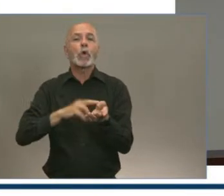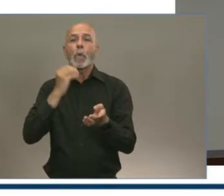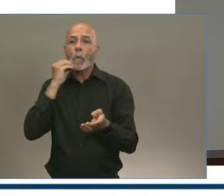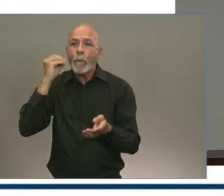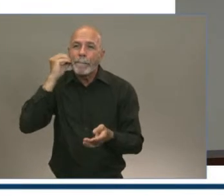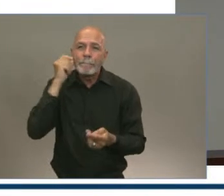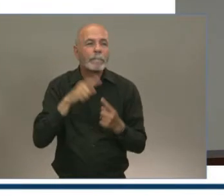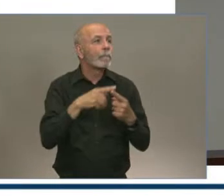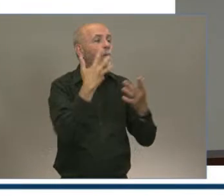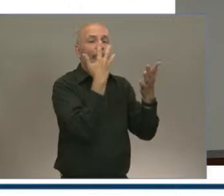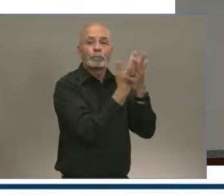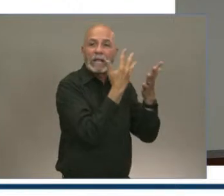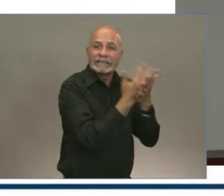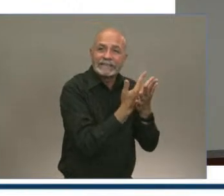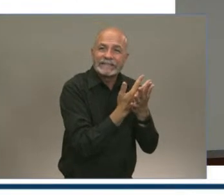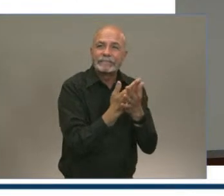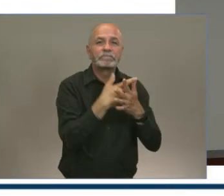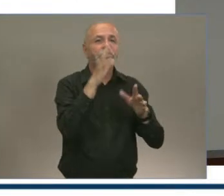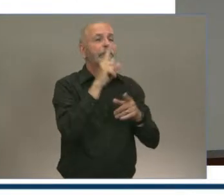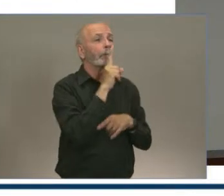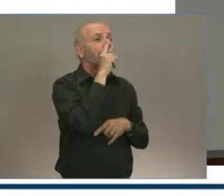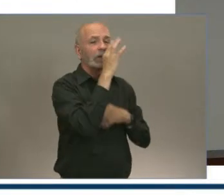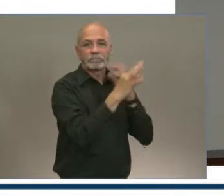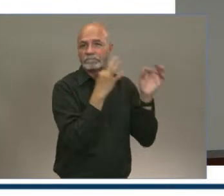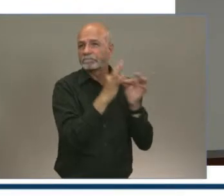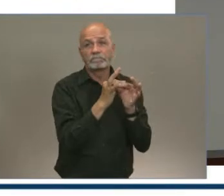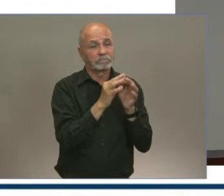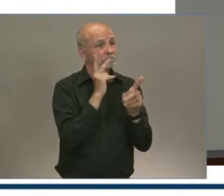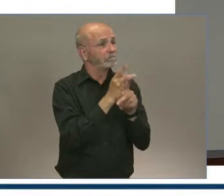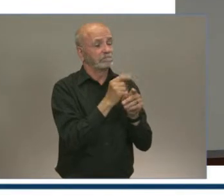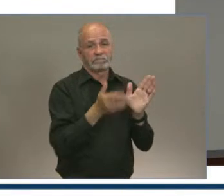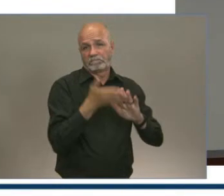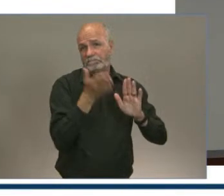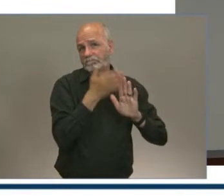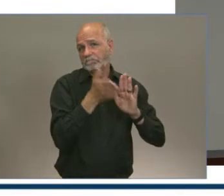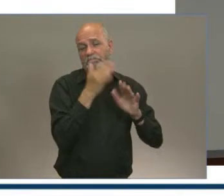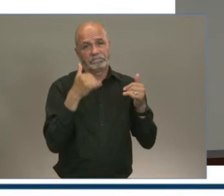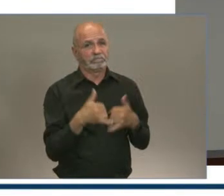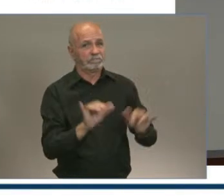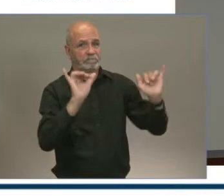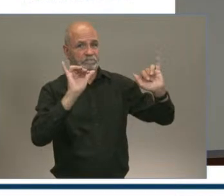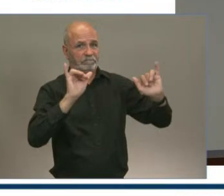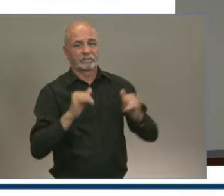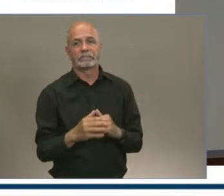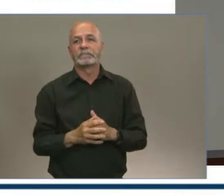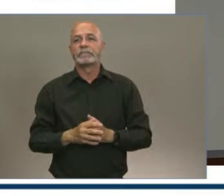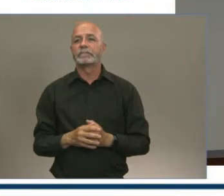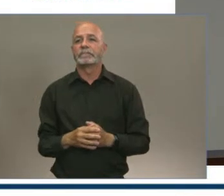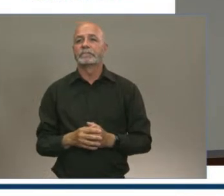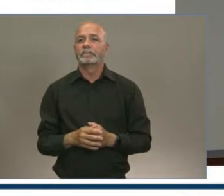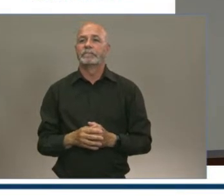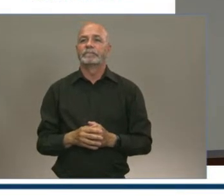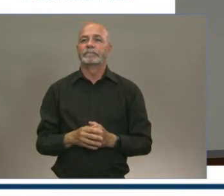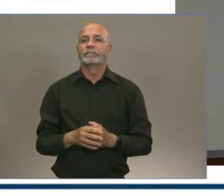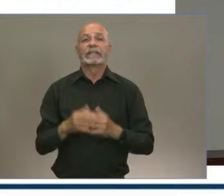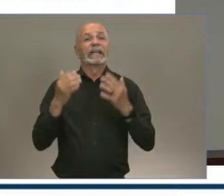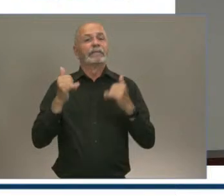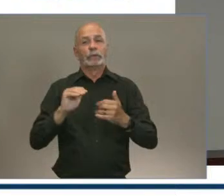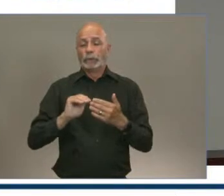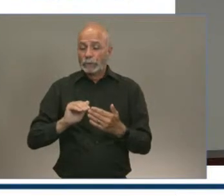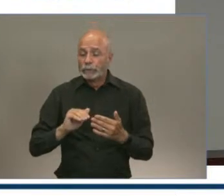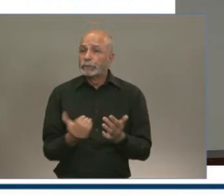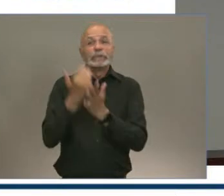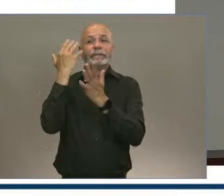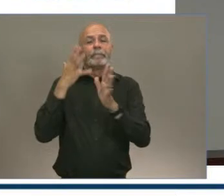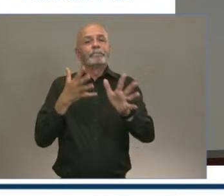going on for a while. But today I'd like to talk in a little bit more detail about our new rapid screening program for